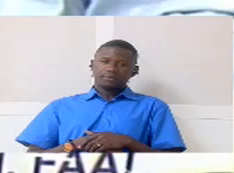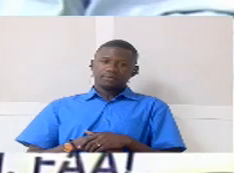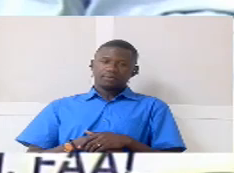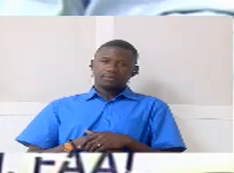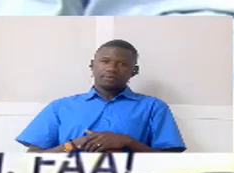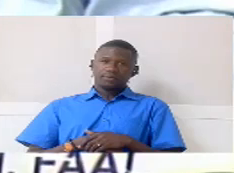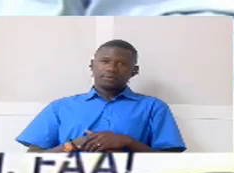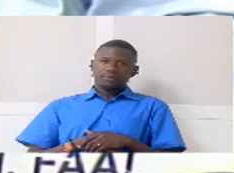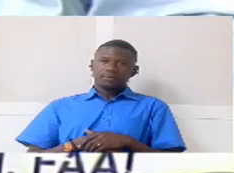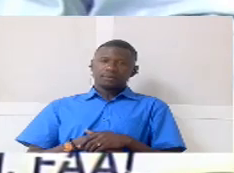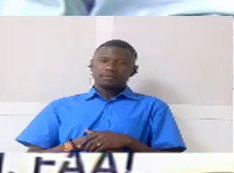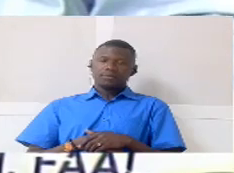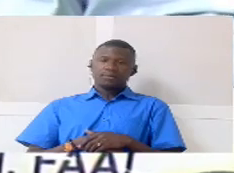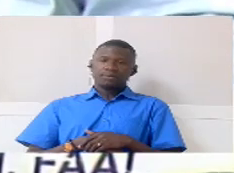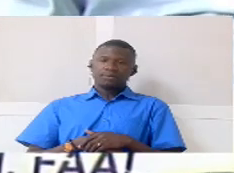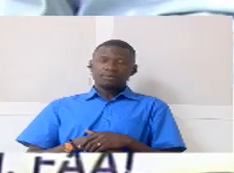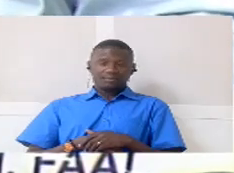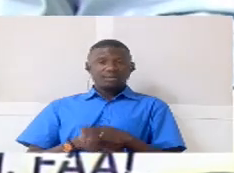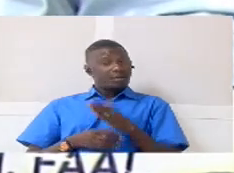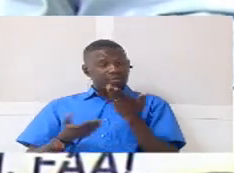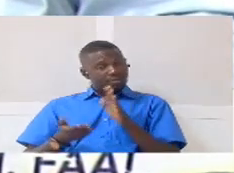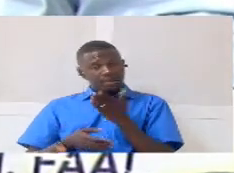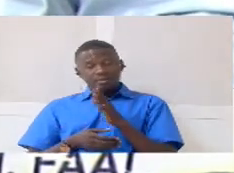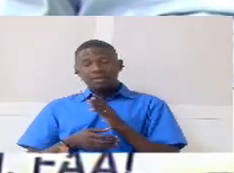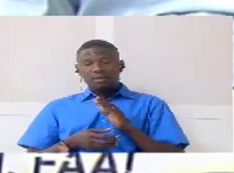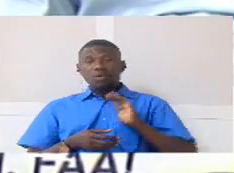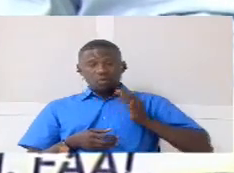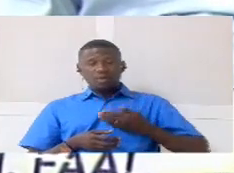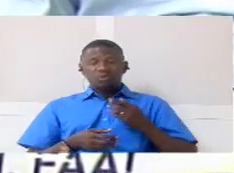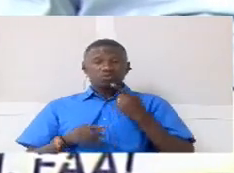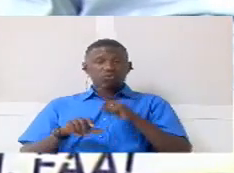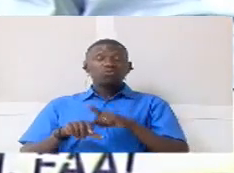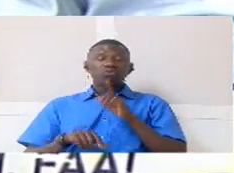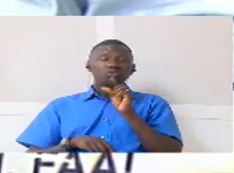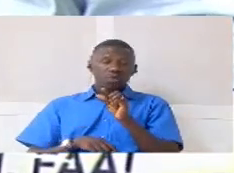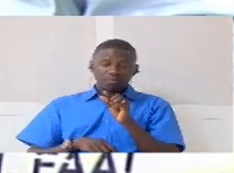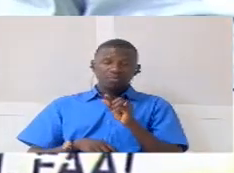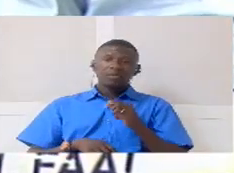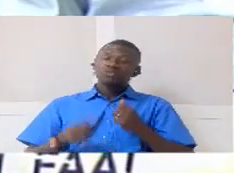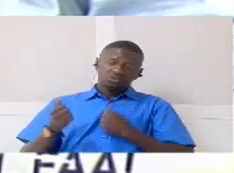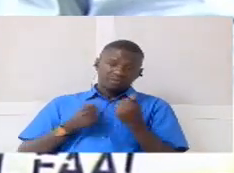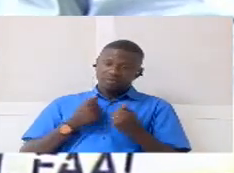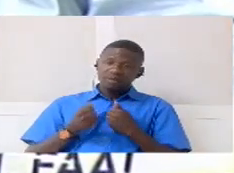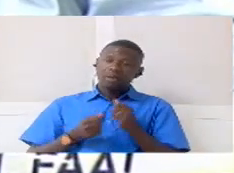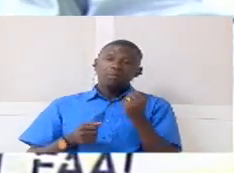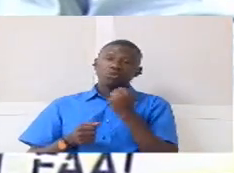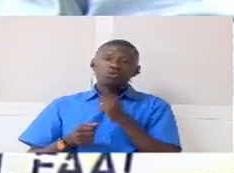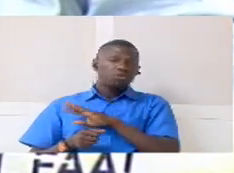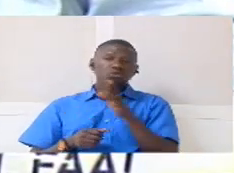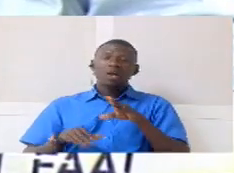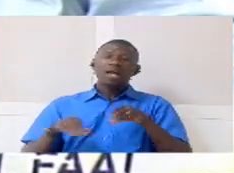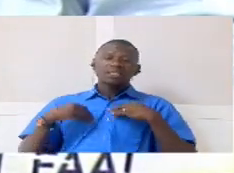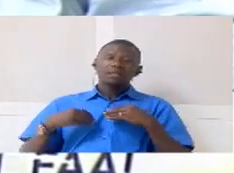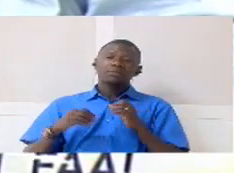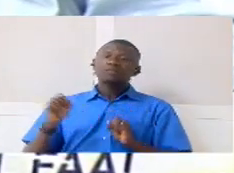his tunes? Fa manke nyindiko musodo lusotontale menu batata ala kangokang katu imanson